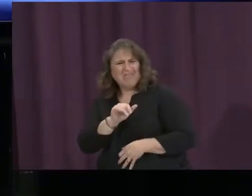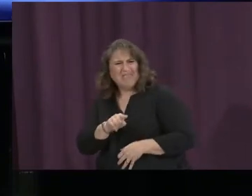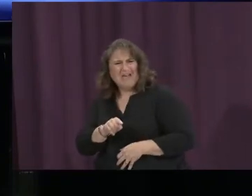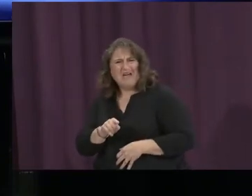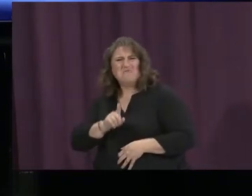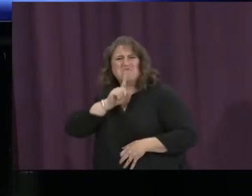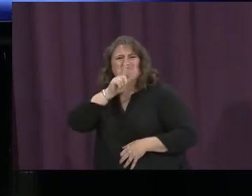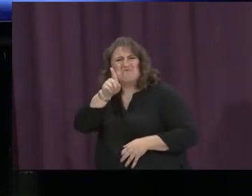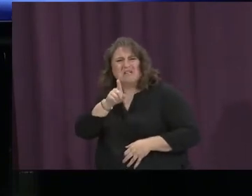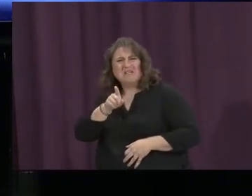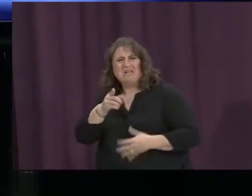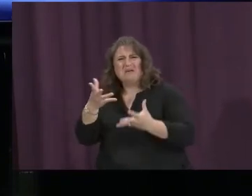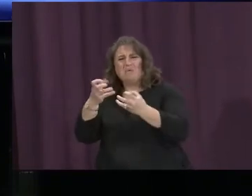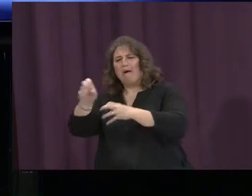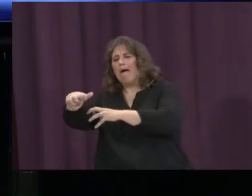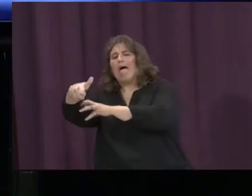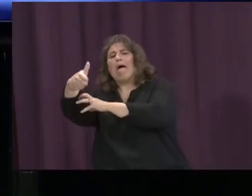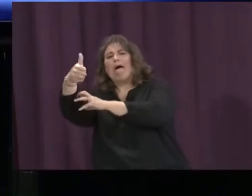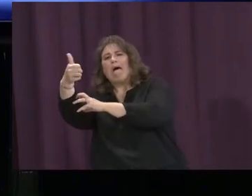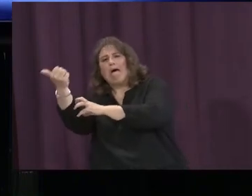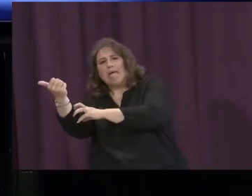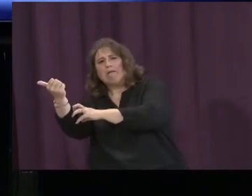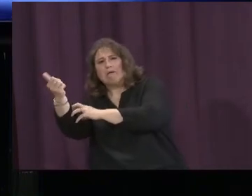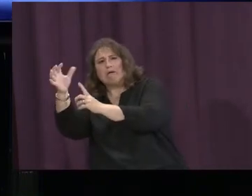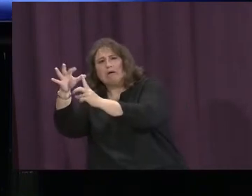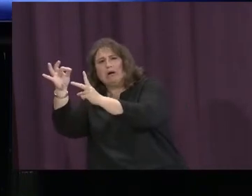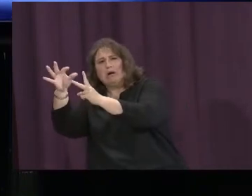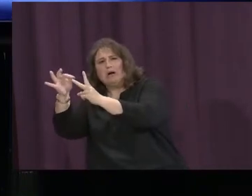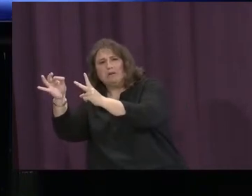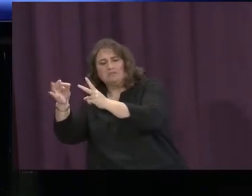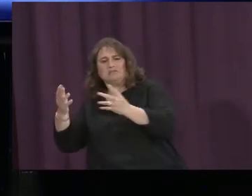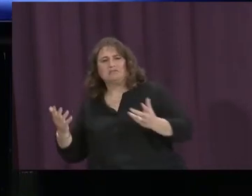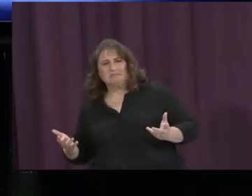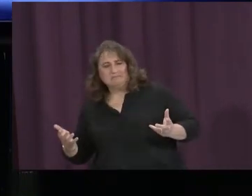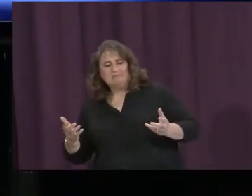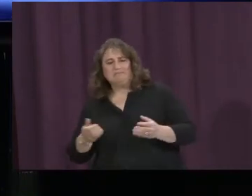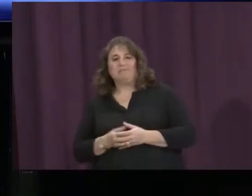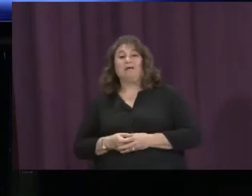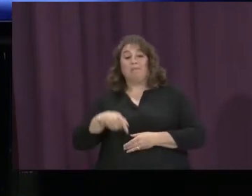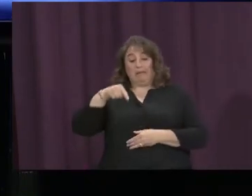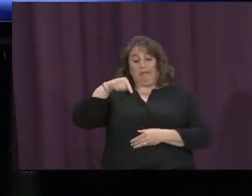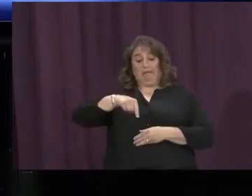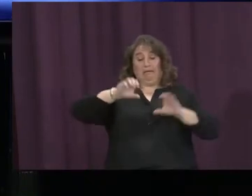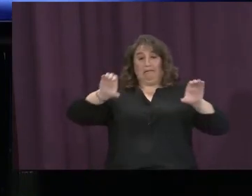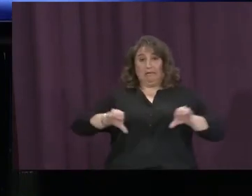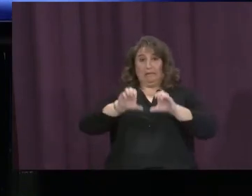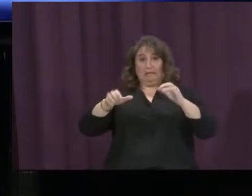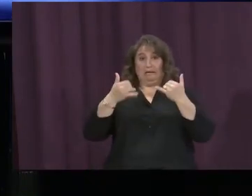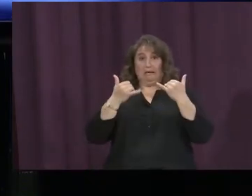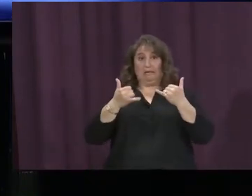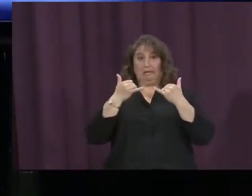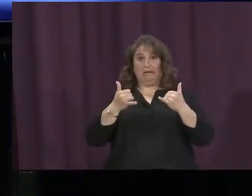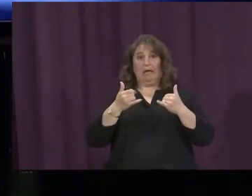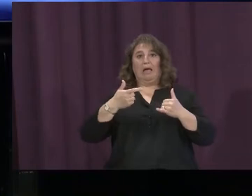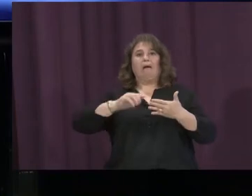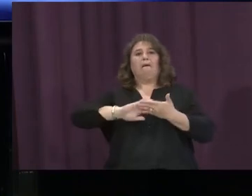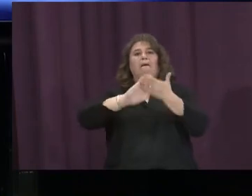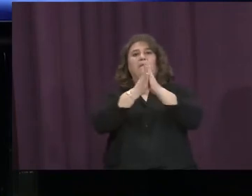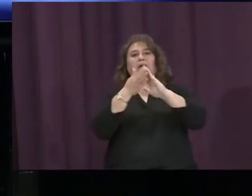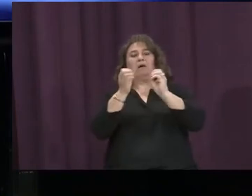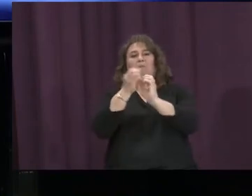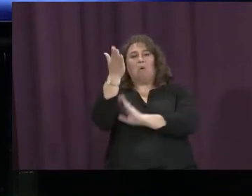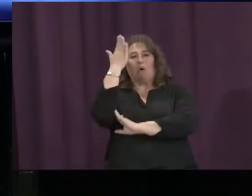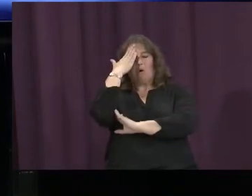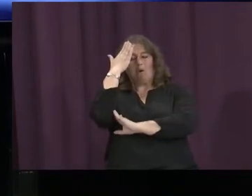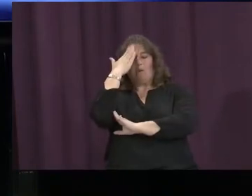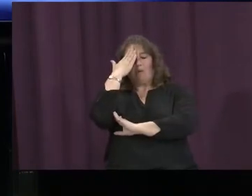it's okay to laugh in this, in this show. We have fun. But in this activity, we will heighten our awareness of